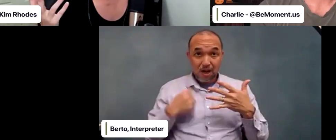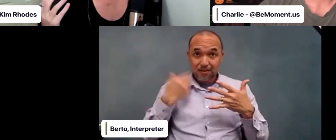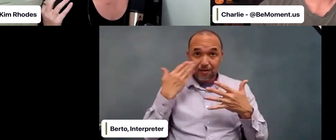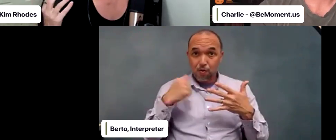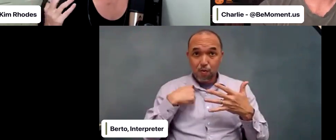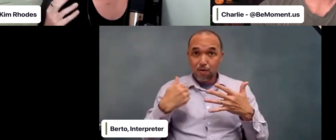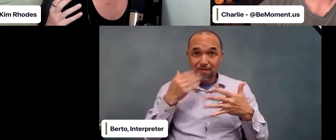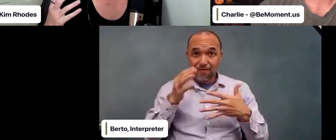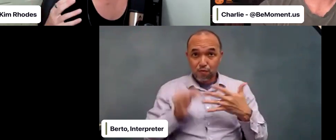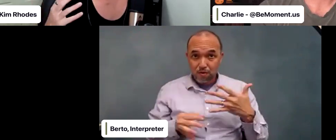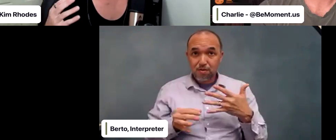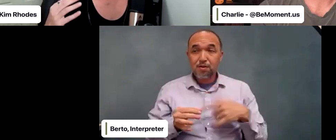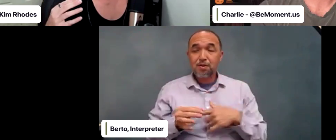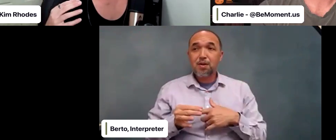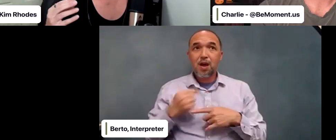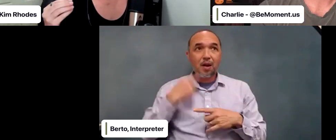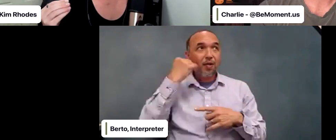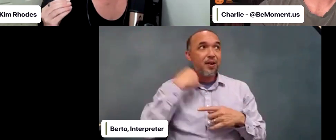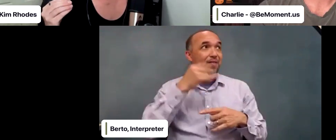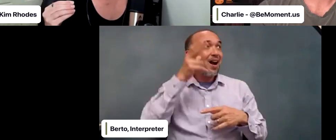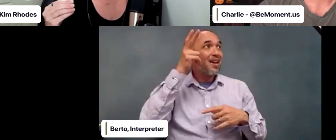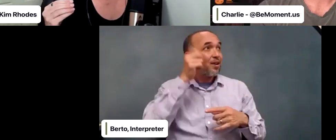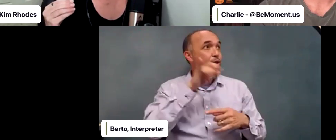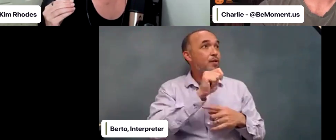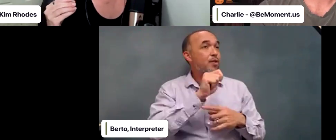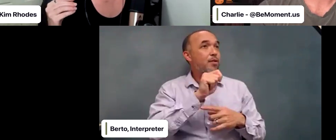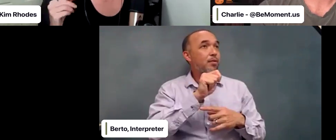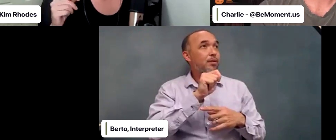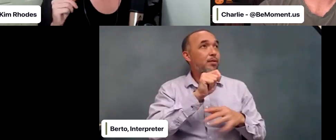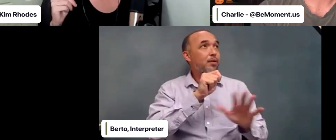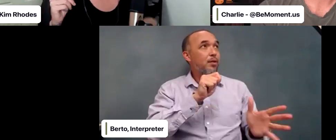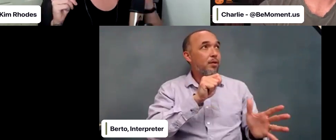had to. And what ended up happening is I was in Winnipeg.